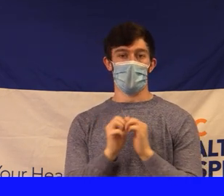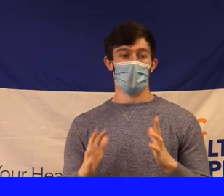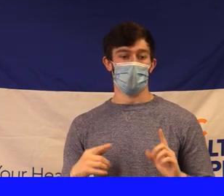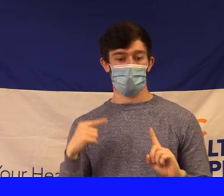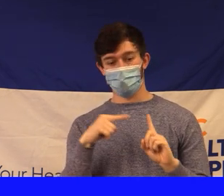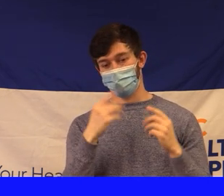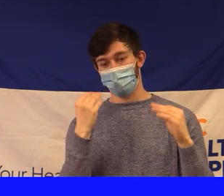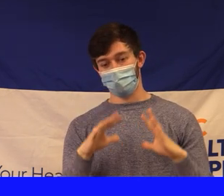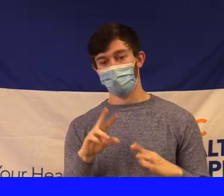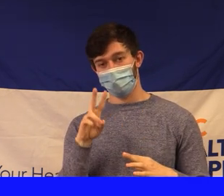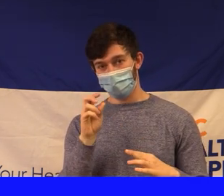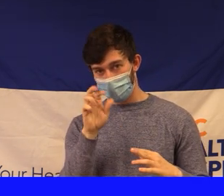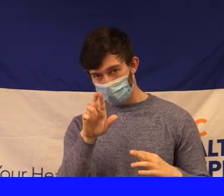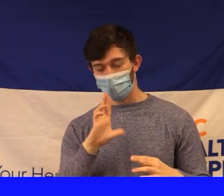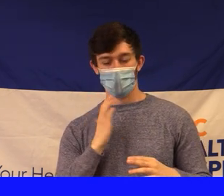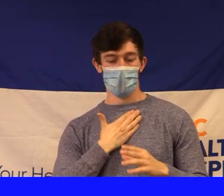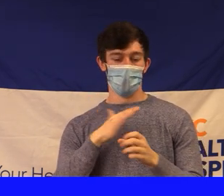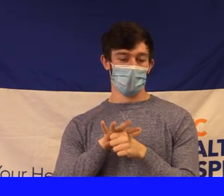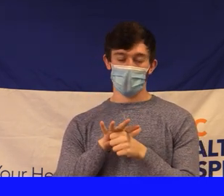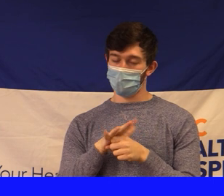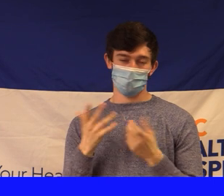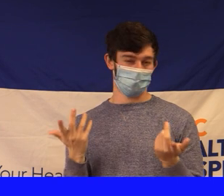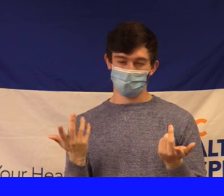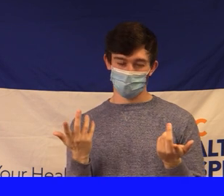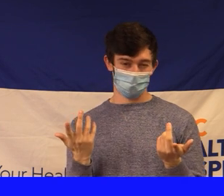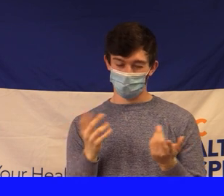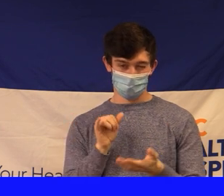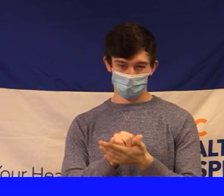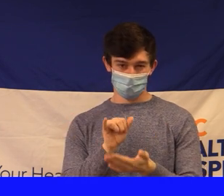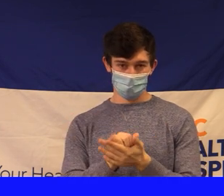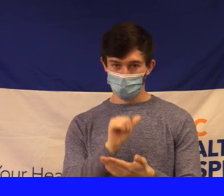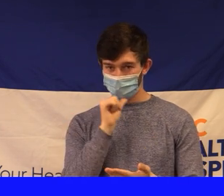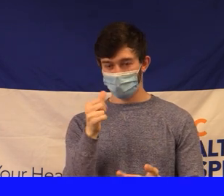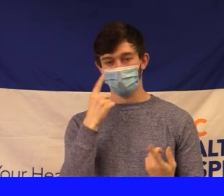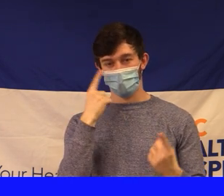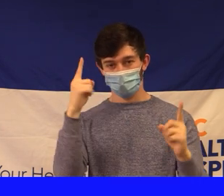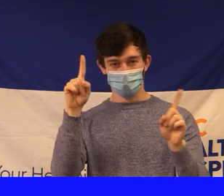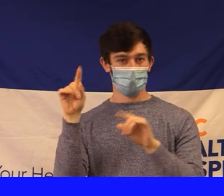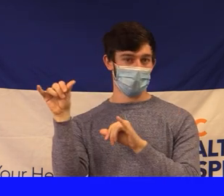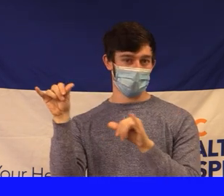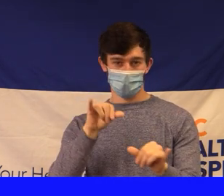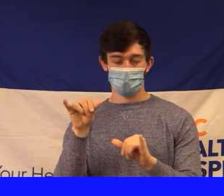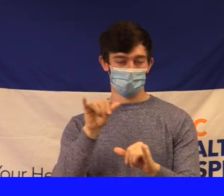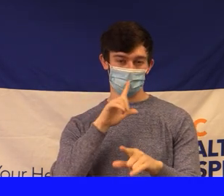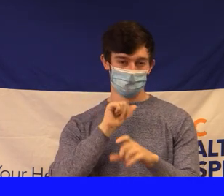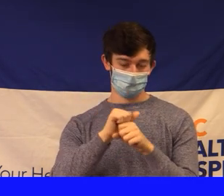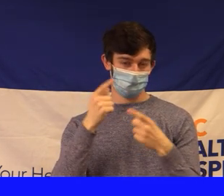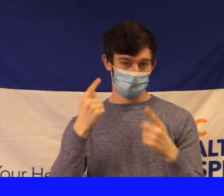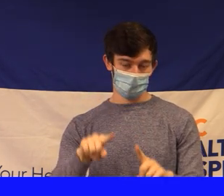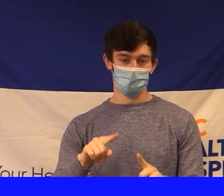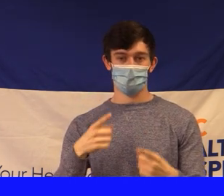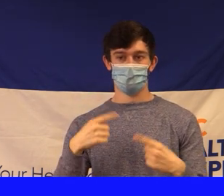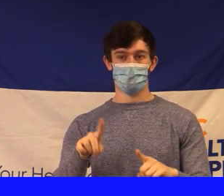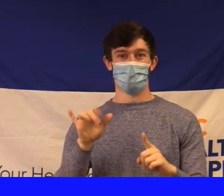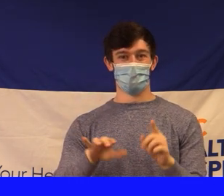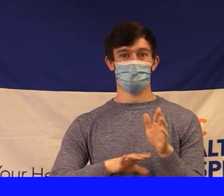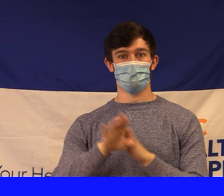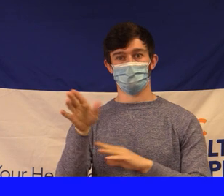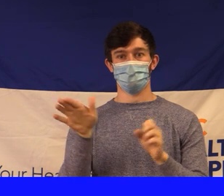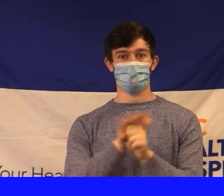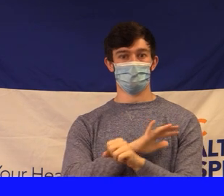vendor, I don't think our facilities would have been nearly as successful or safe in the COVID-19